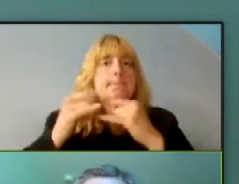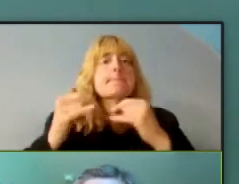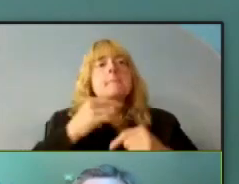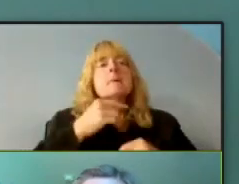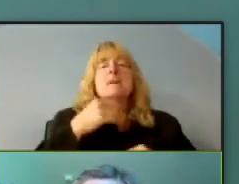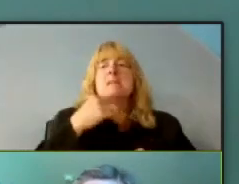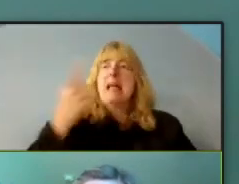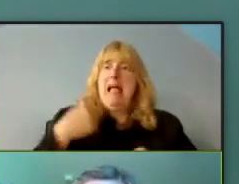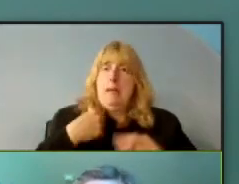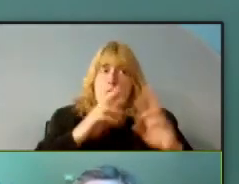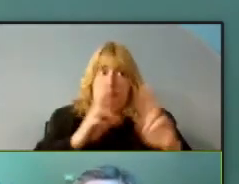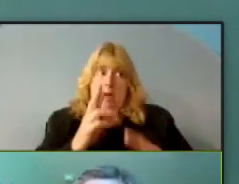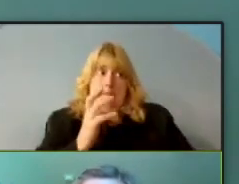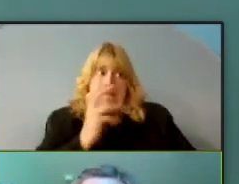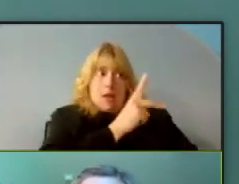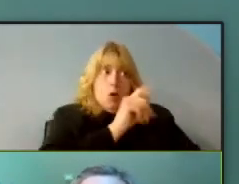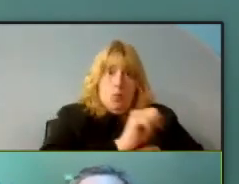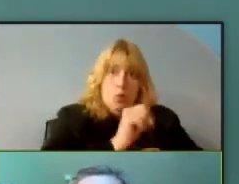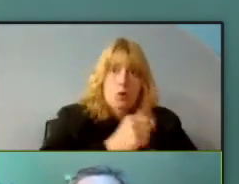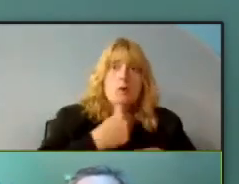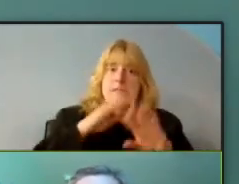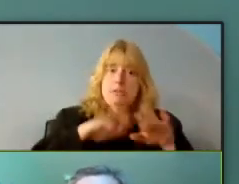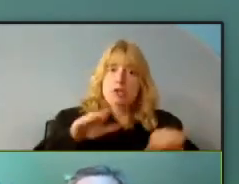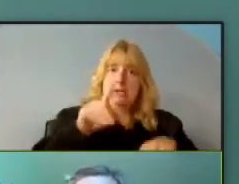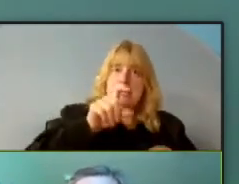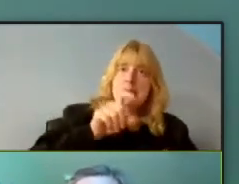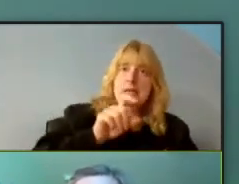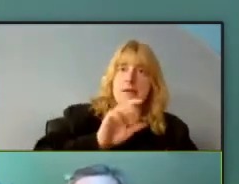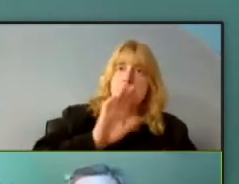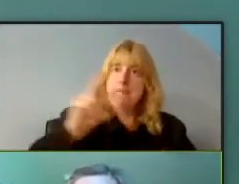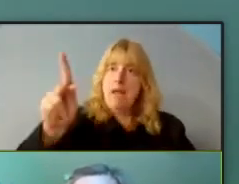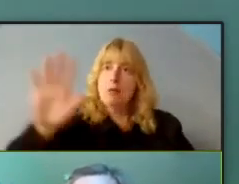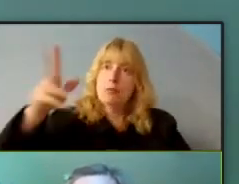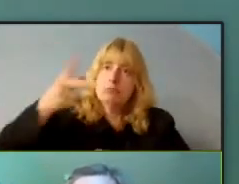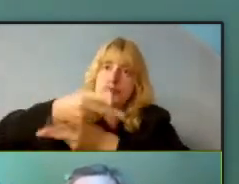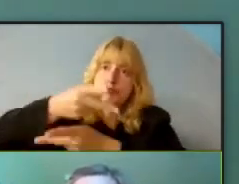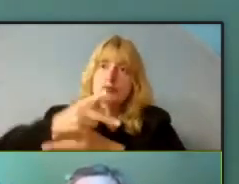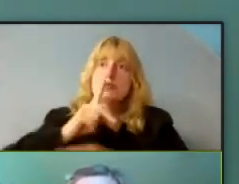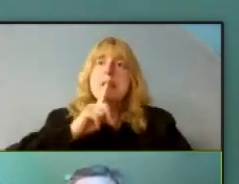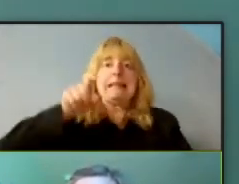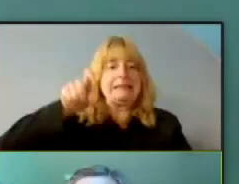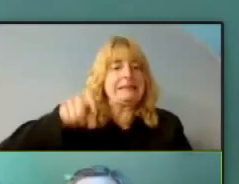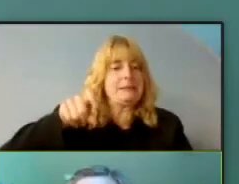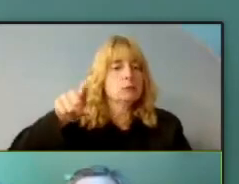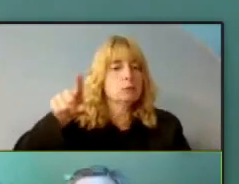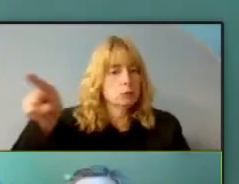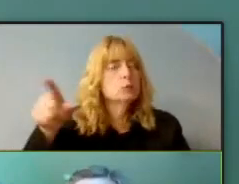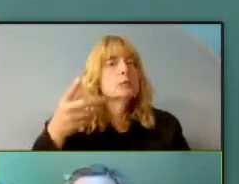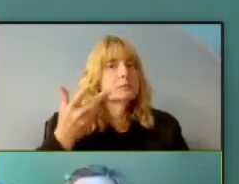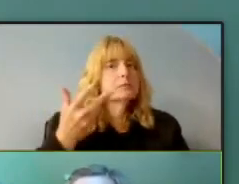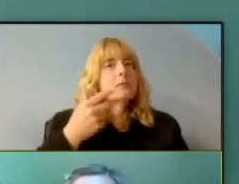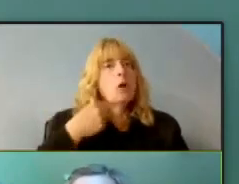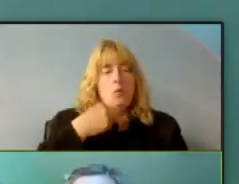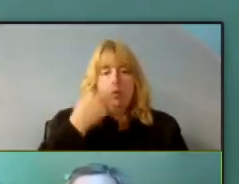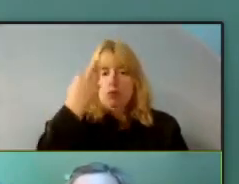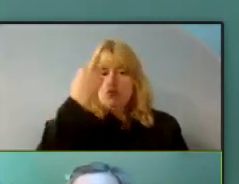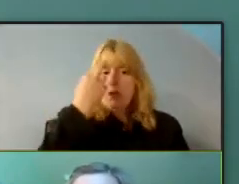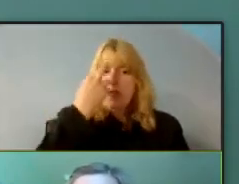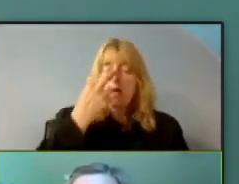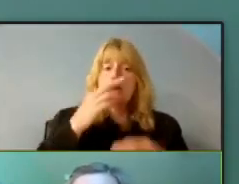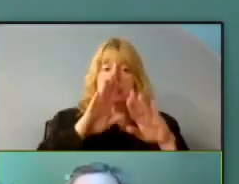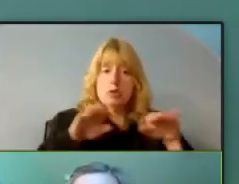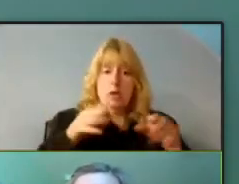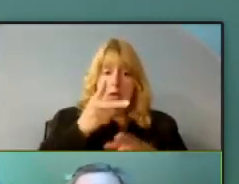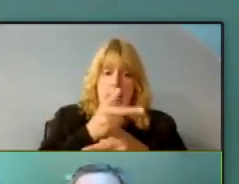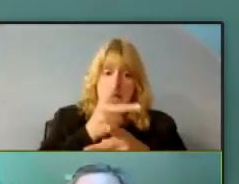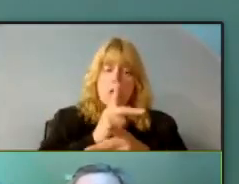and we really need you. We also recognize in all of this that childcare is often a very large part of families'